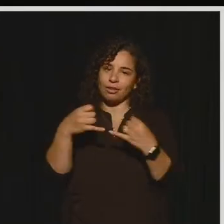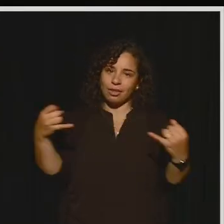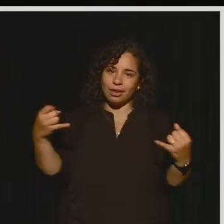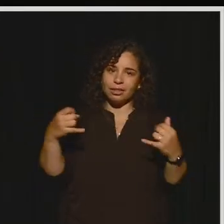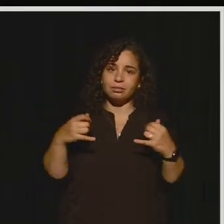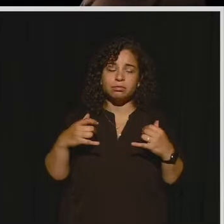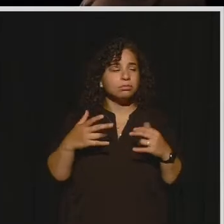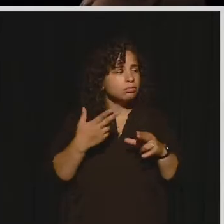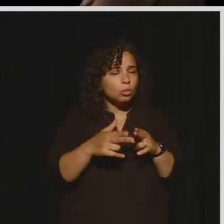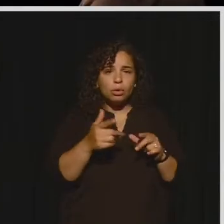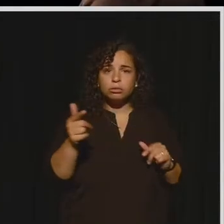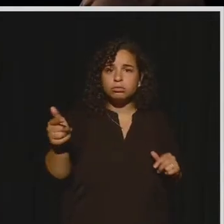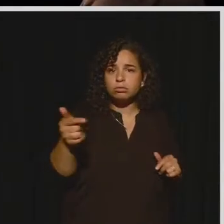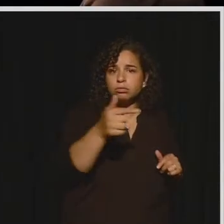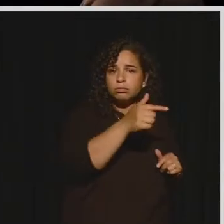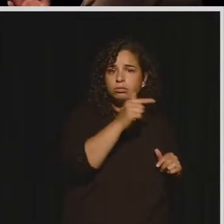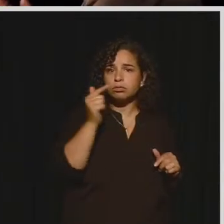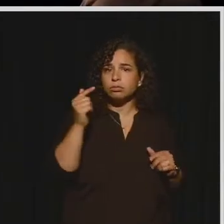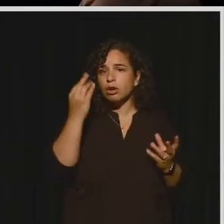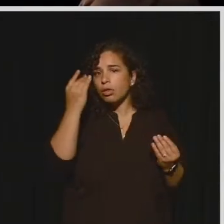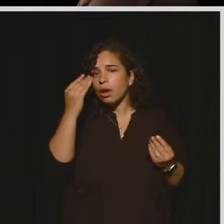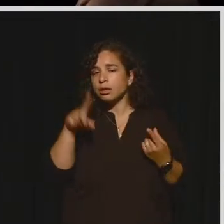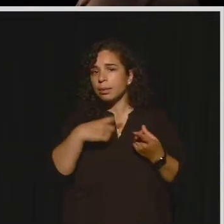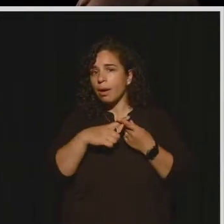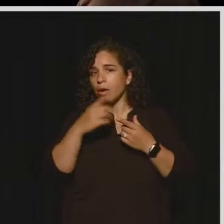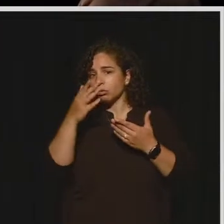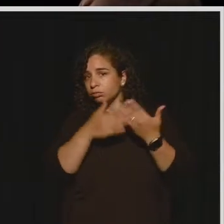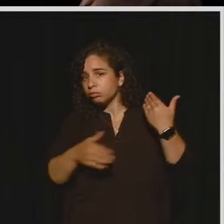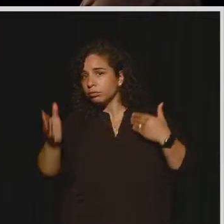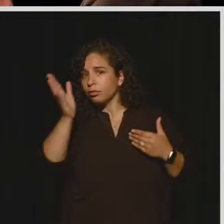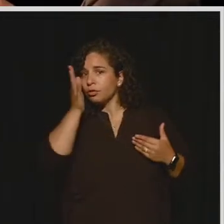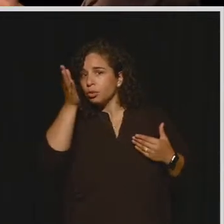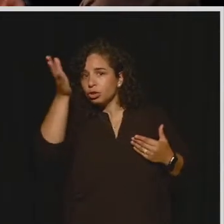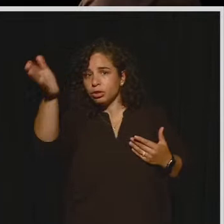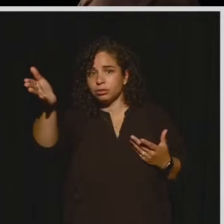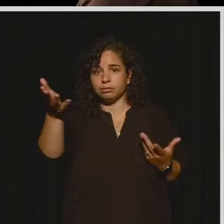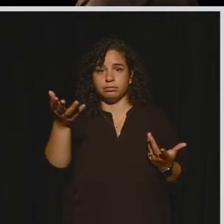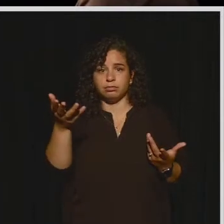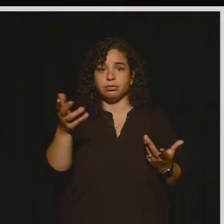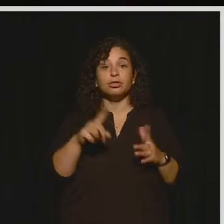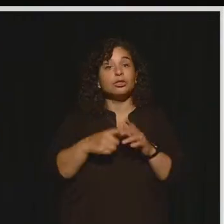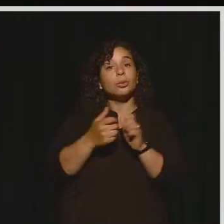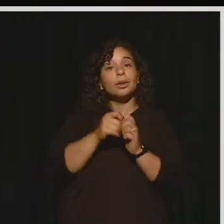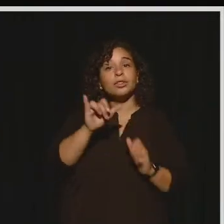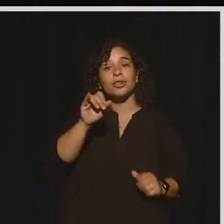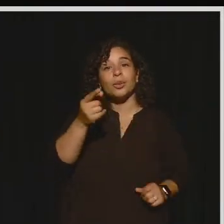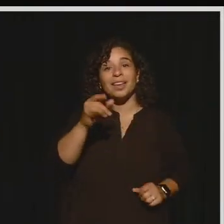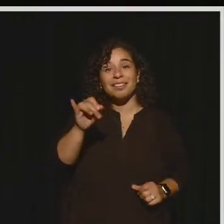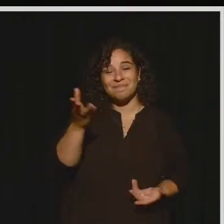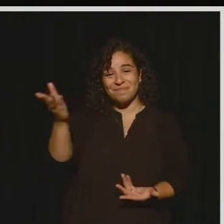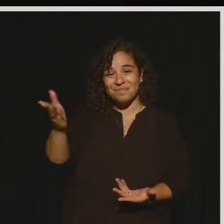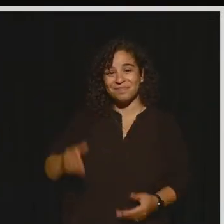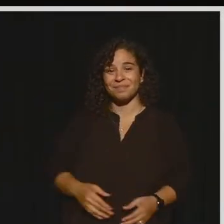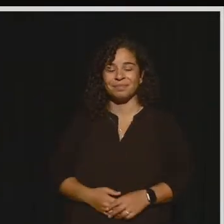each of you about the future. I'll start with Yogi.